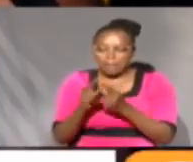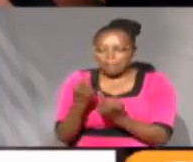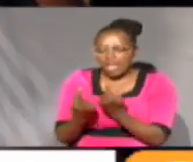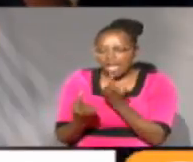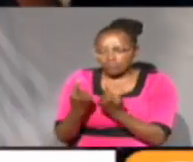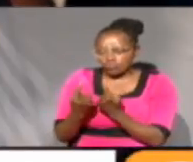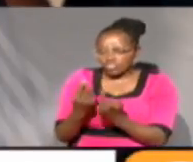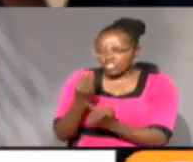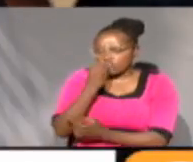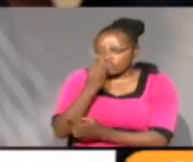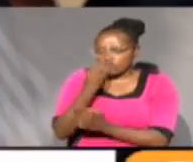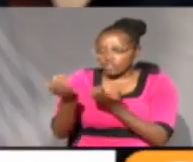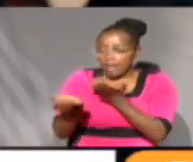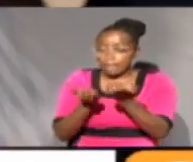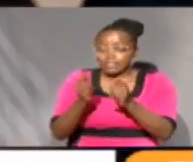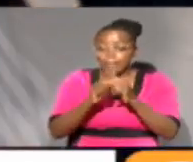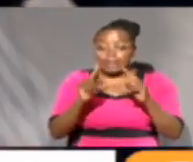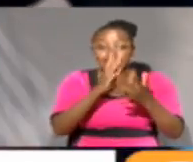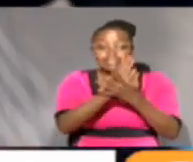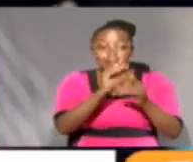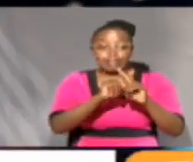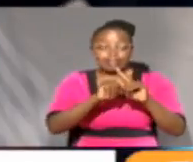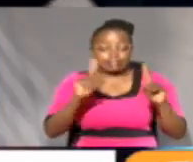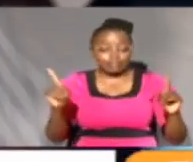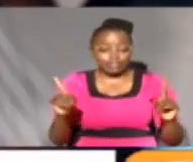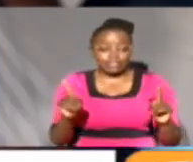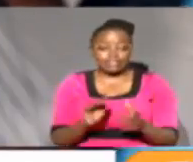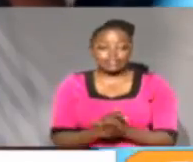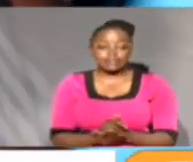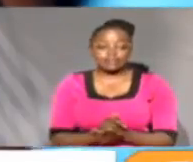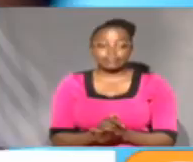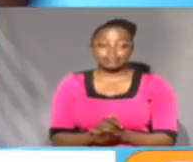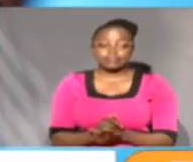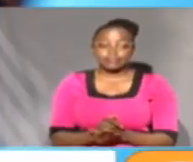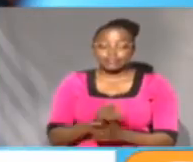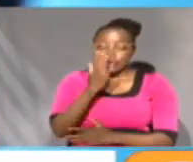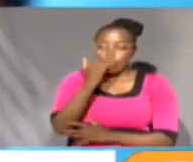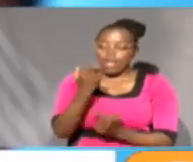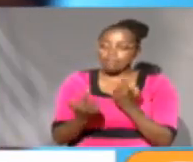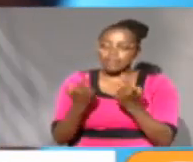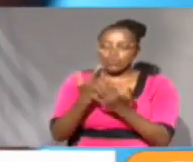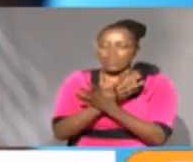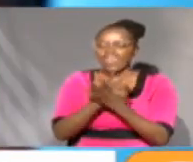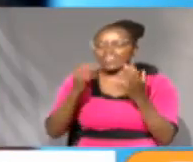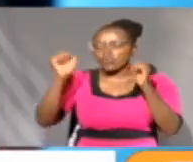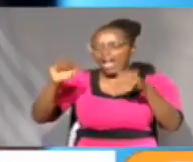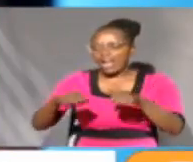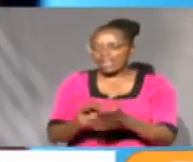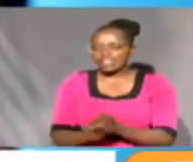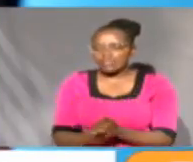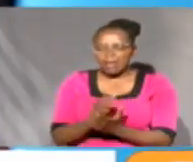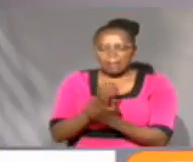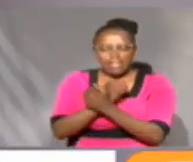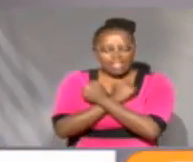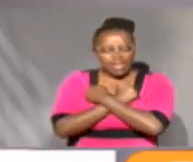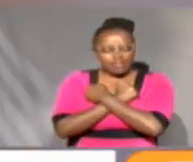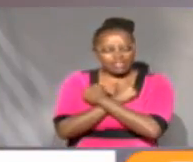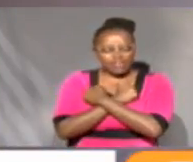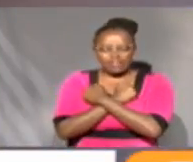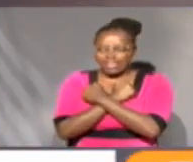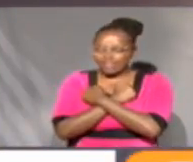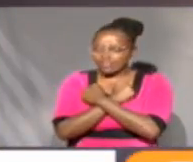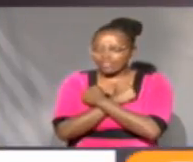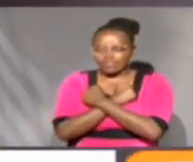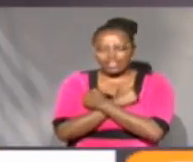business, but something different. So, because I can cook anywhere. I love the outdoors. I love